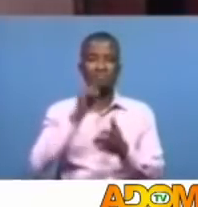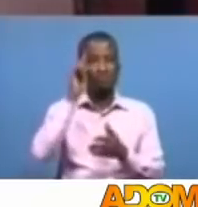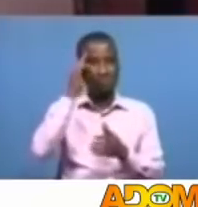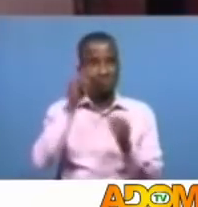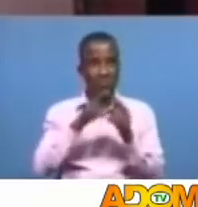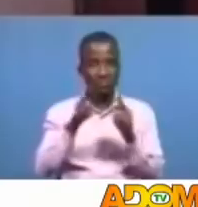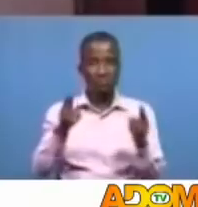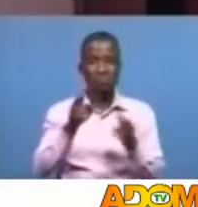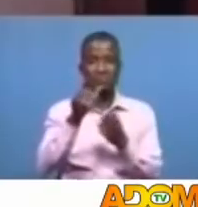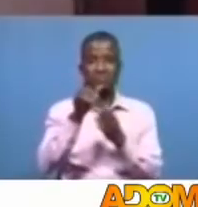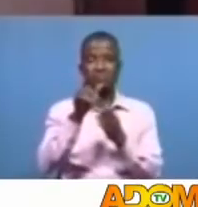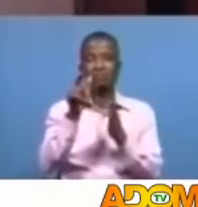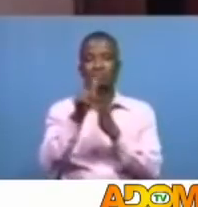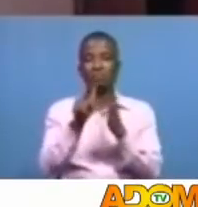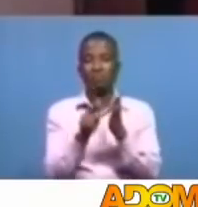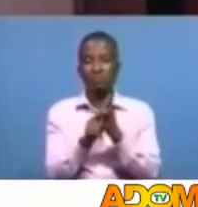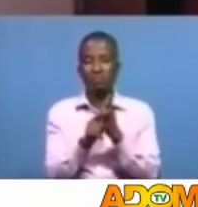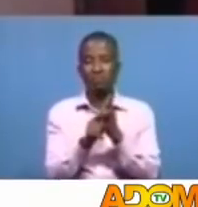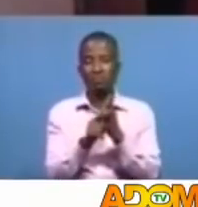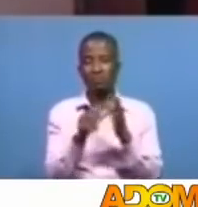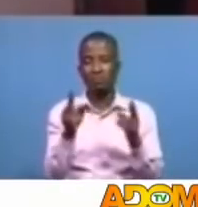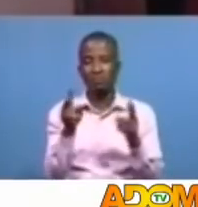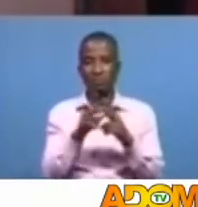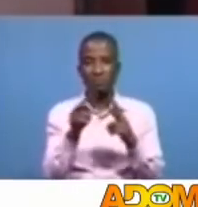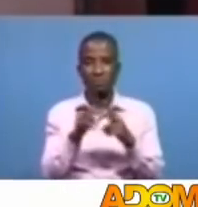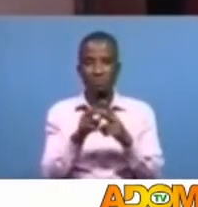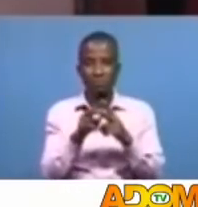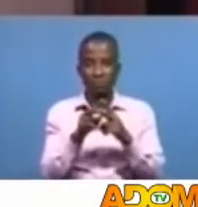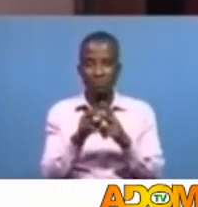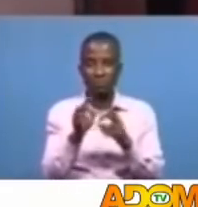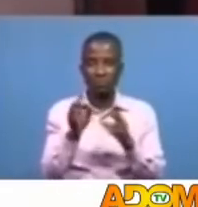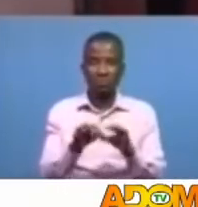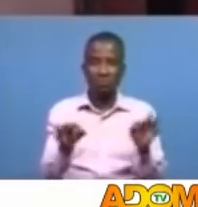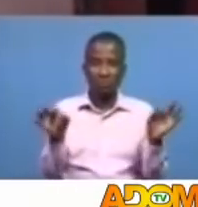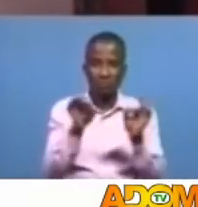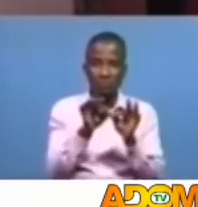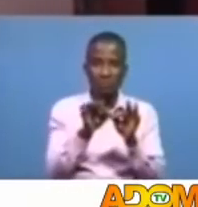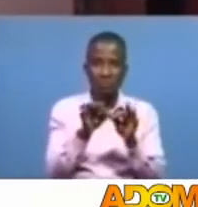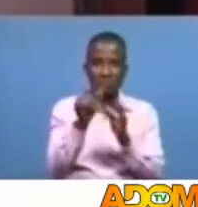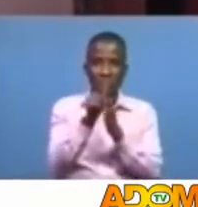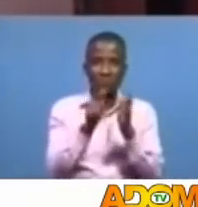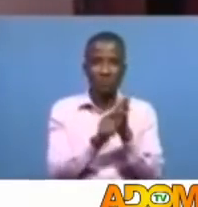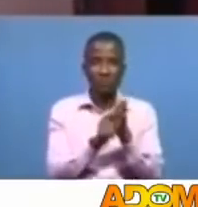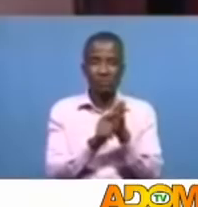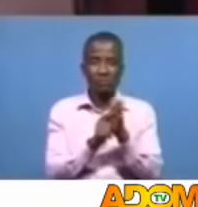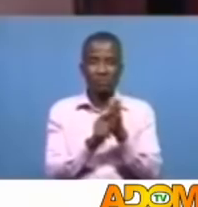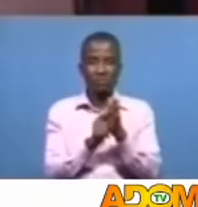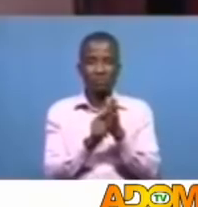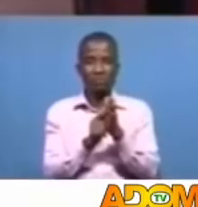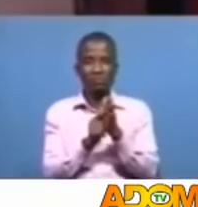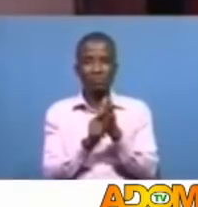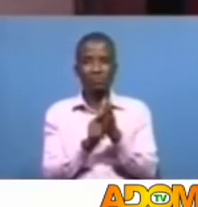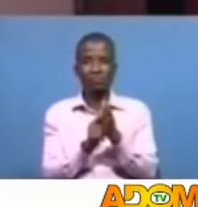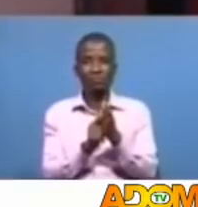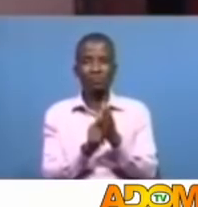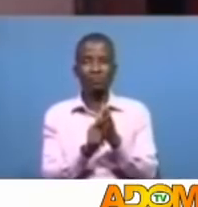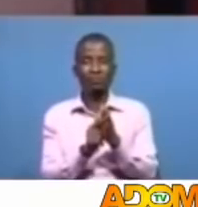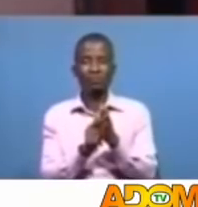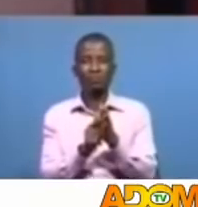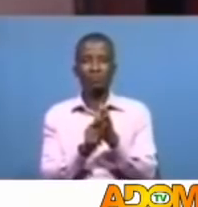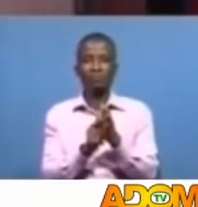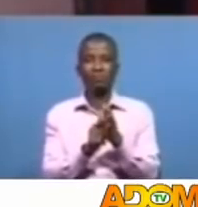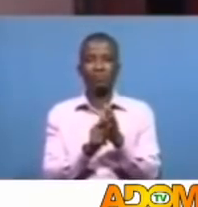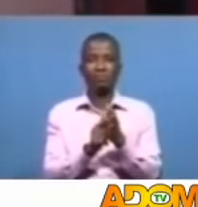the Evidence Act is a substantive legislation, and other